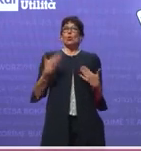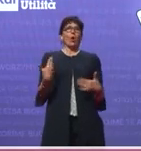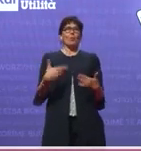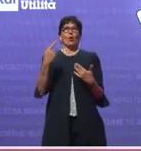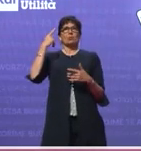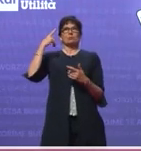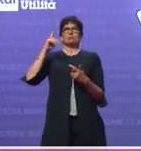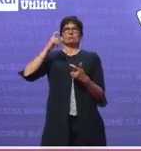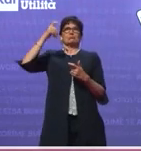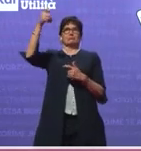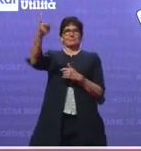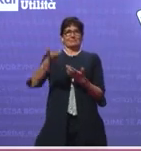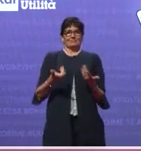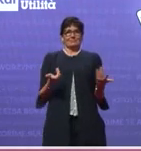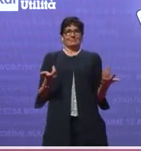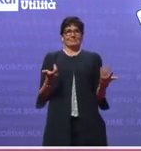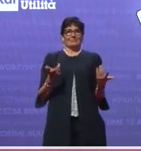augmentation of human cognition.